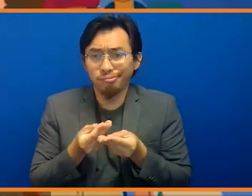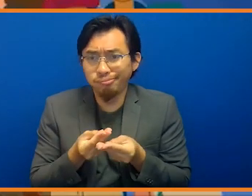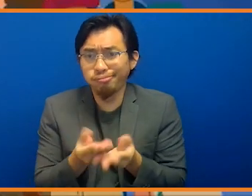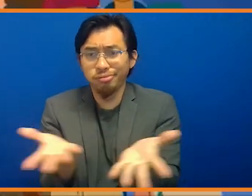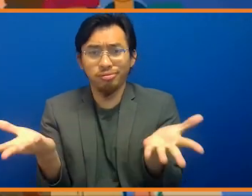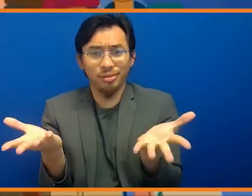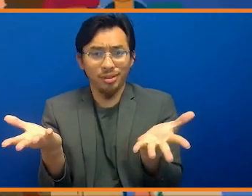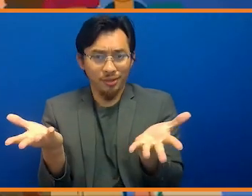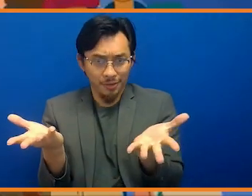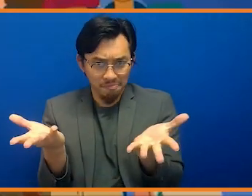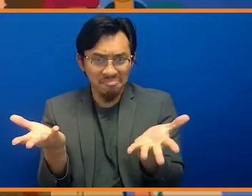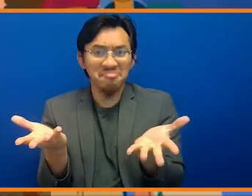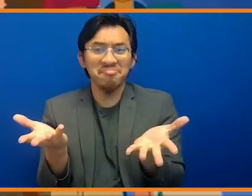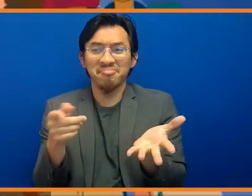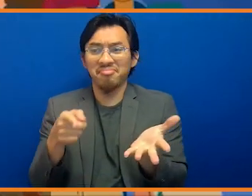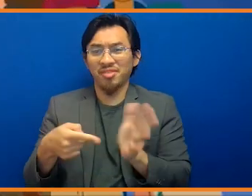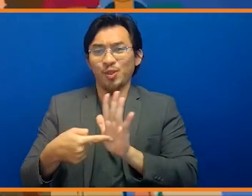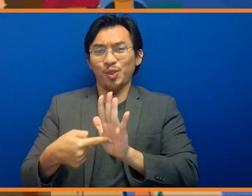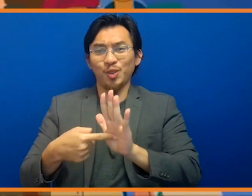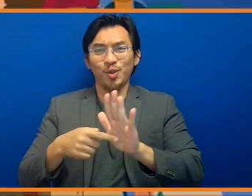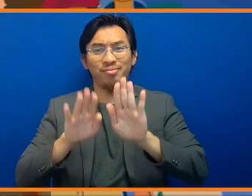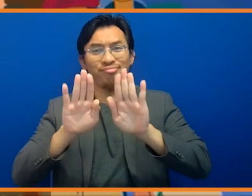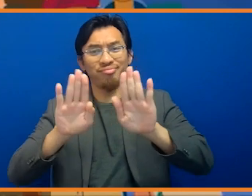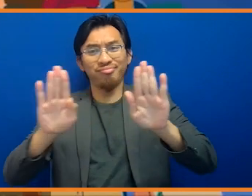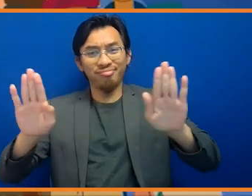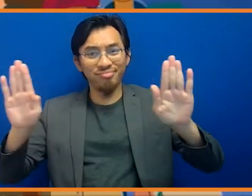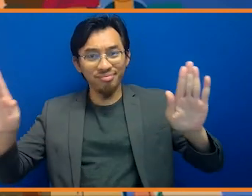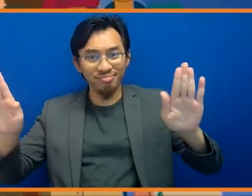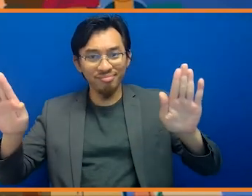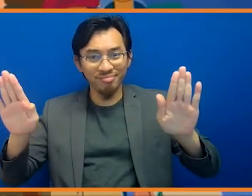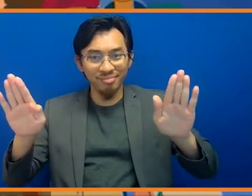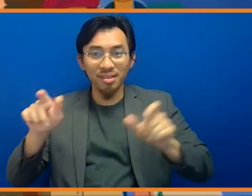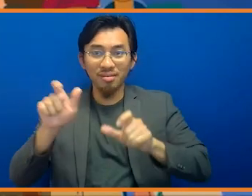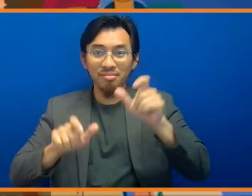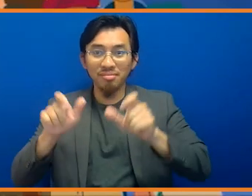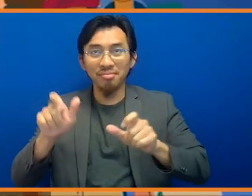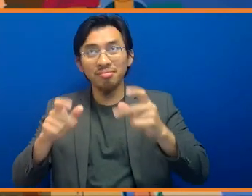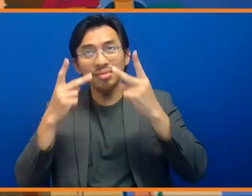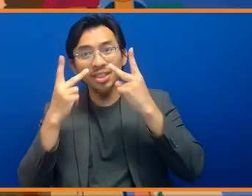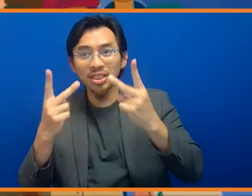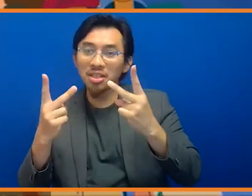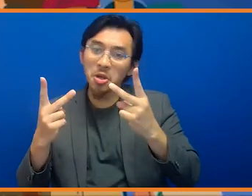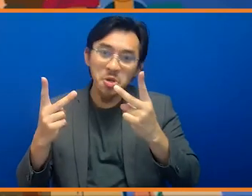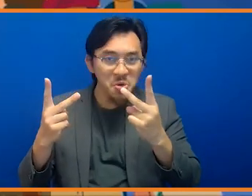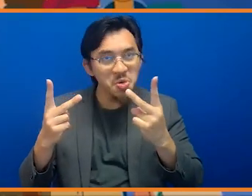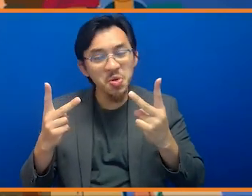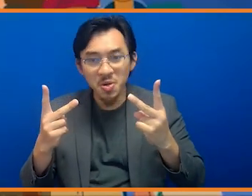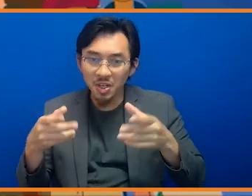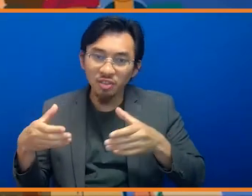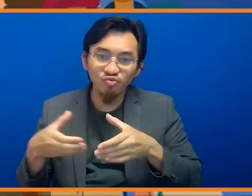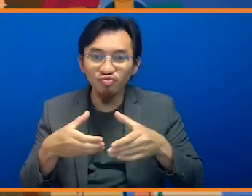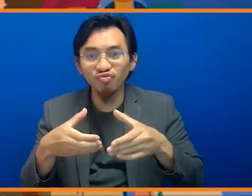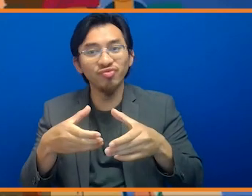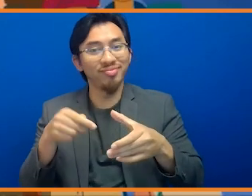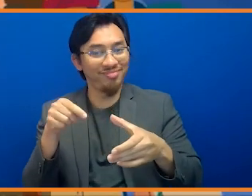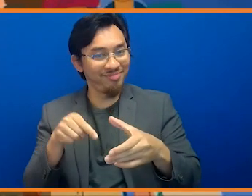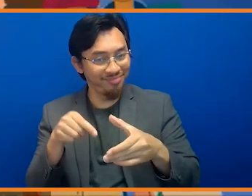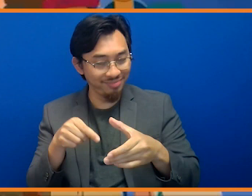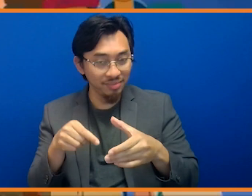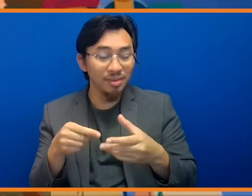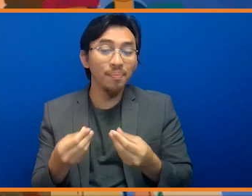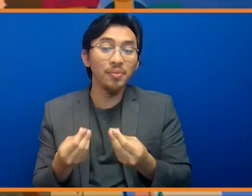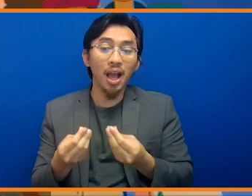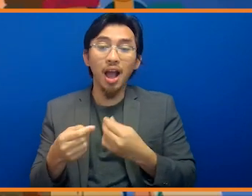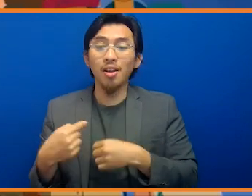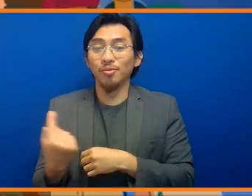have on the exhibitions, that all the visitor being seen all together, and then how